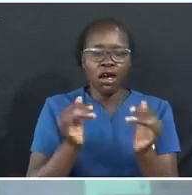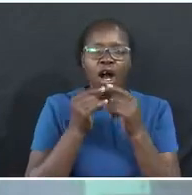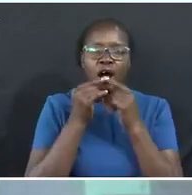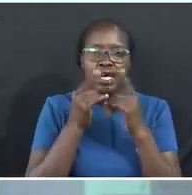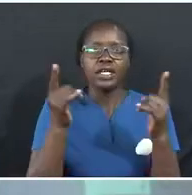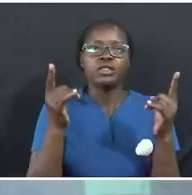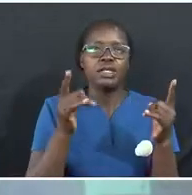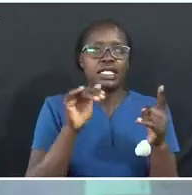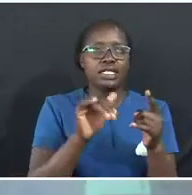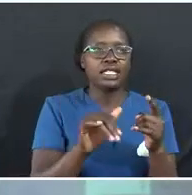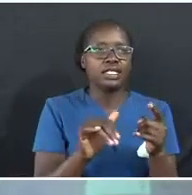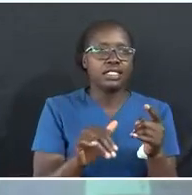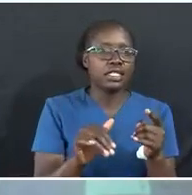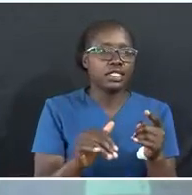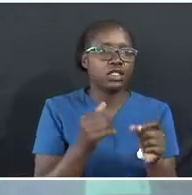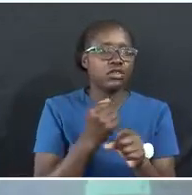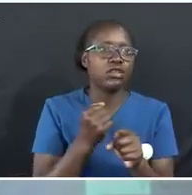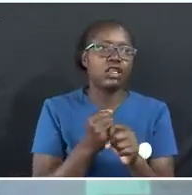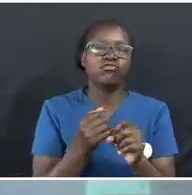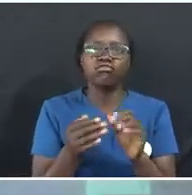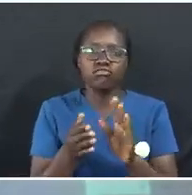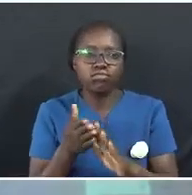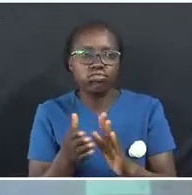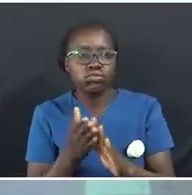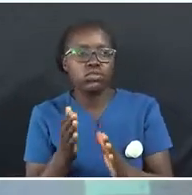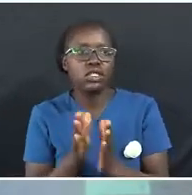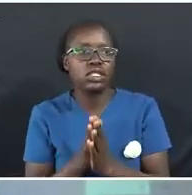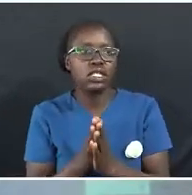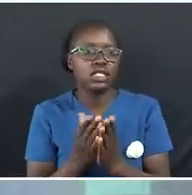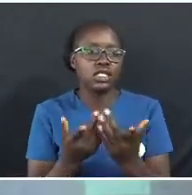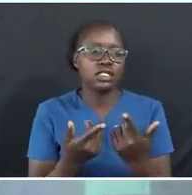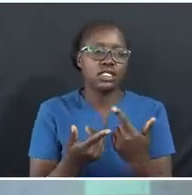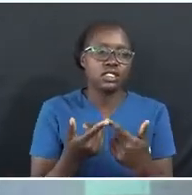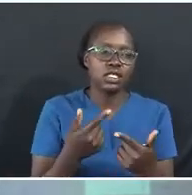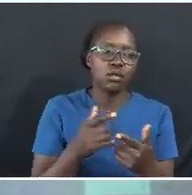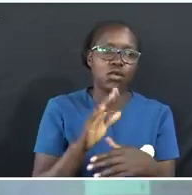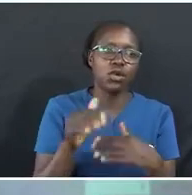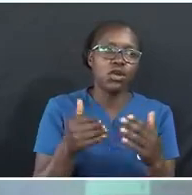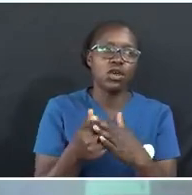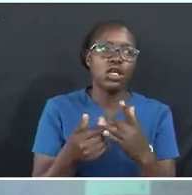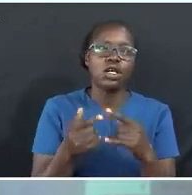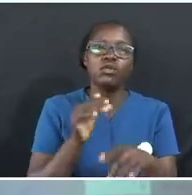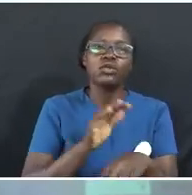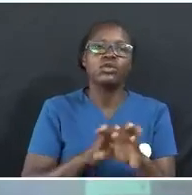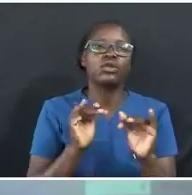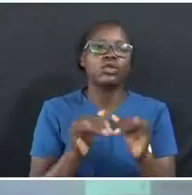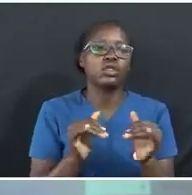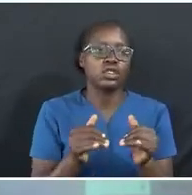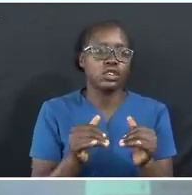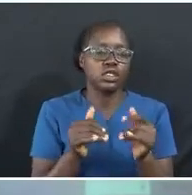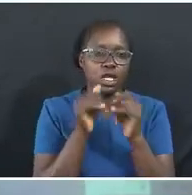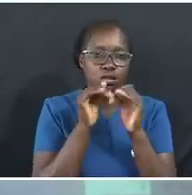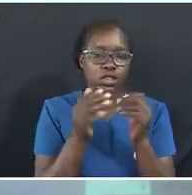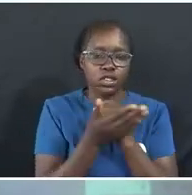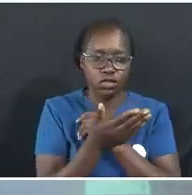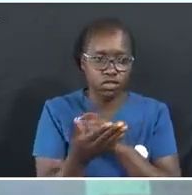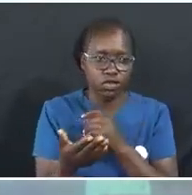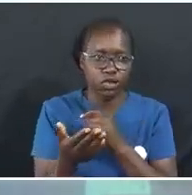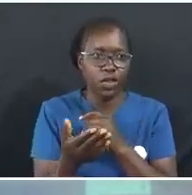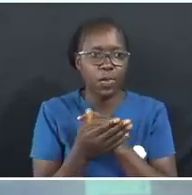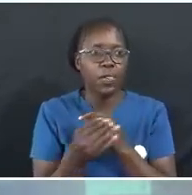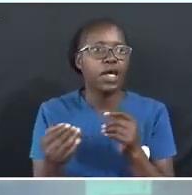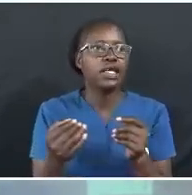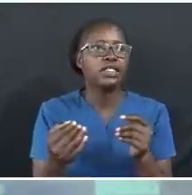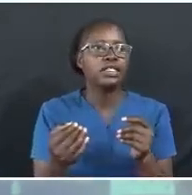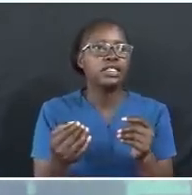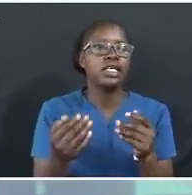pronouncement that you have done against his will, that is punishment for you. Or he comes with good news, blessings for you. And the people